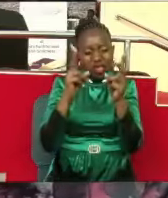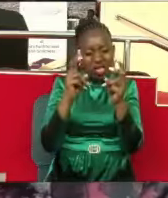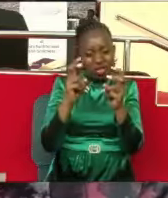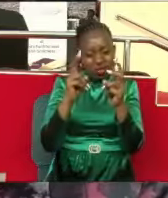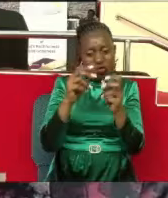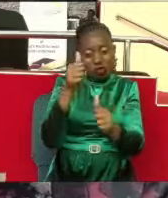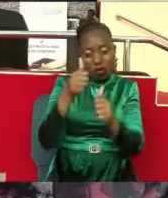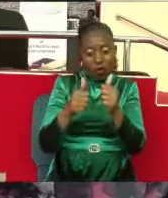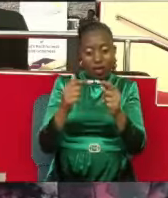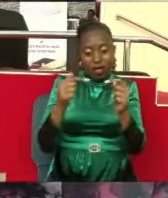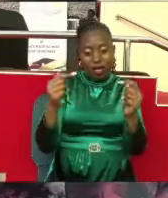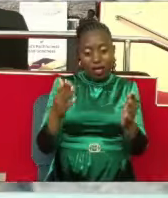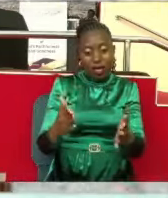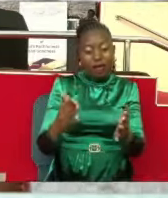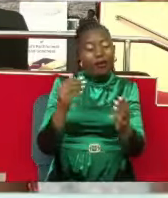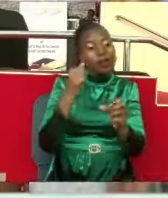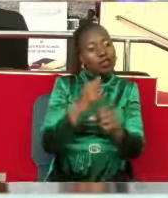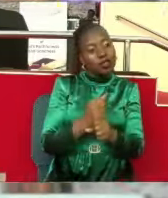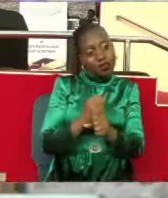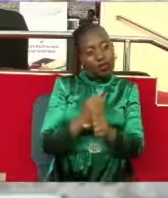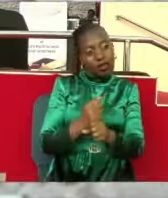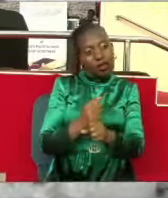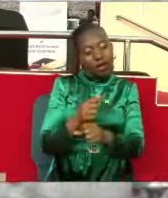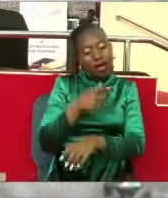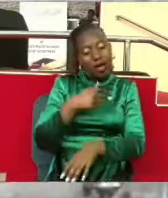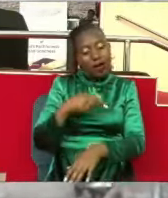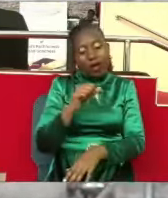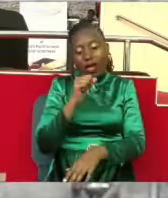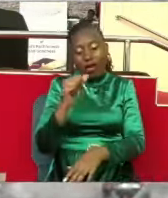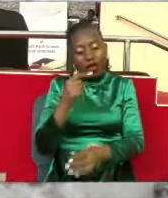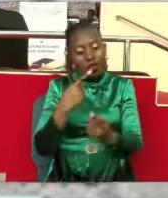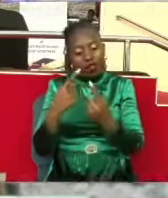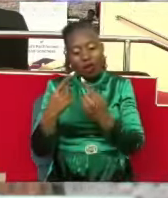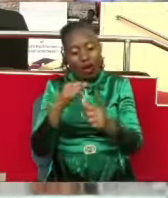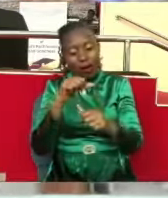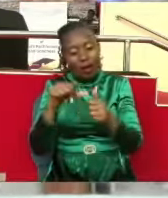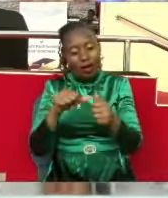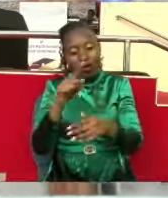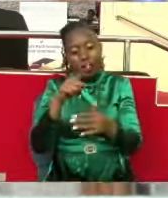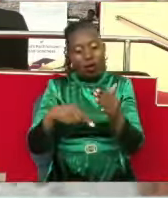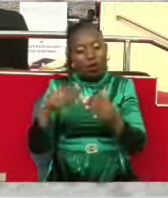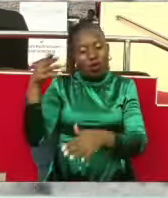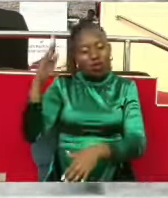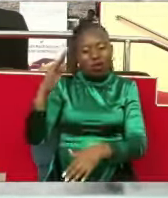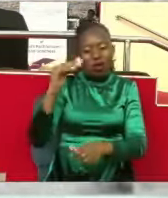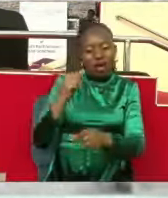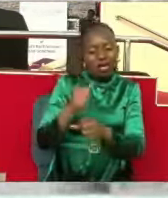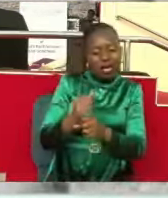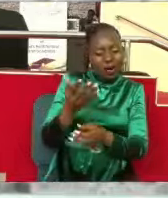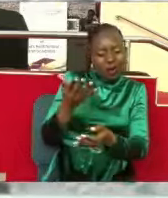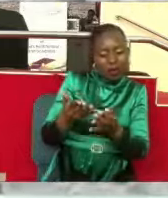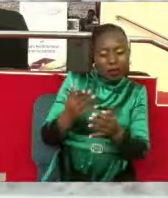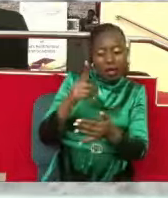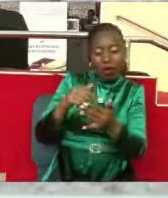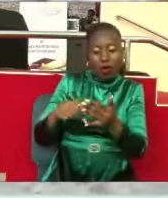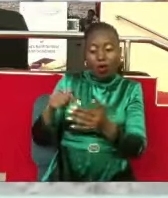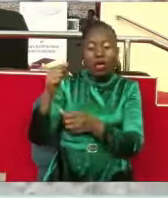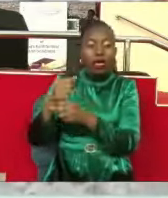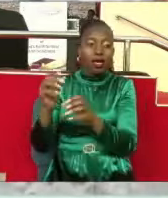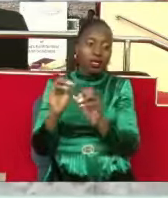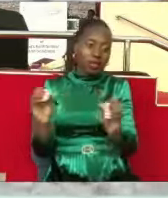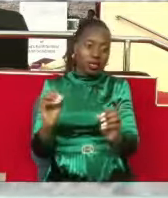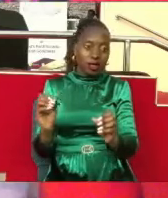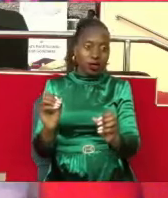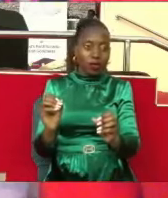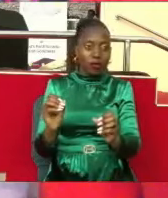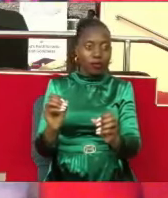Hatutaangalia mambo ambayo adui alikuwa akitufanyia. We are not going to talk about what he has done or what he has not done. Hatutaongelea kile ambacho amefanya na kile ambacho